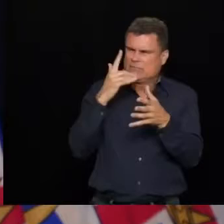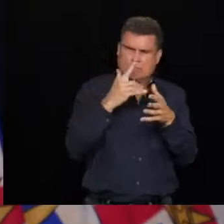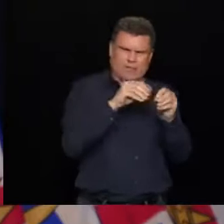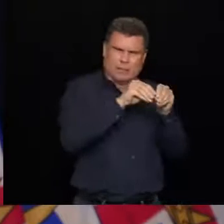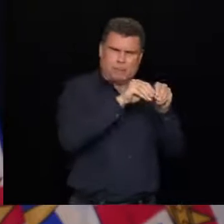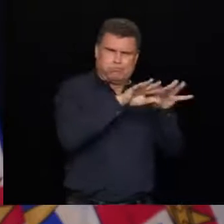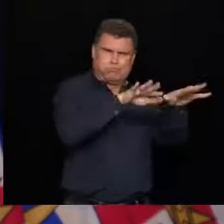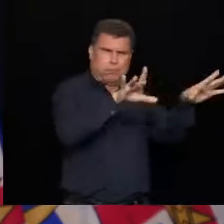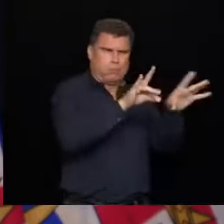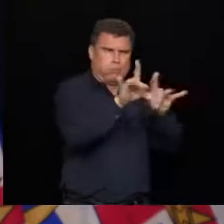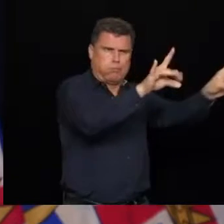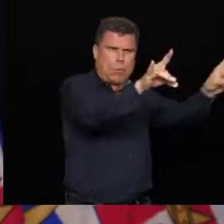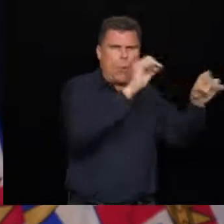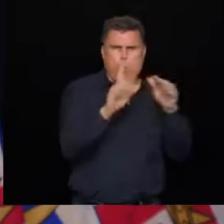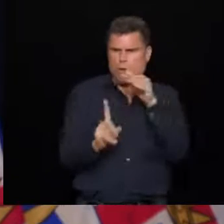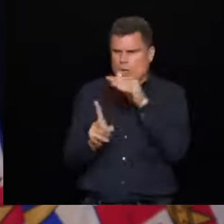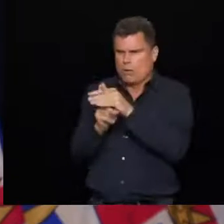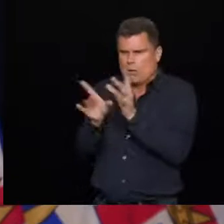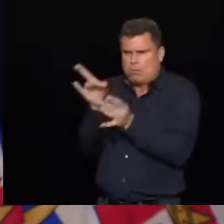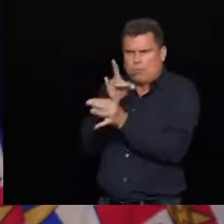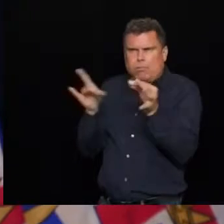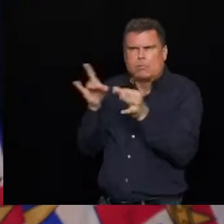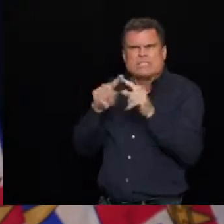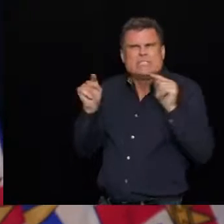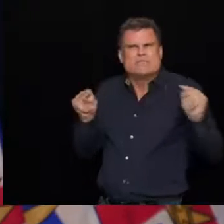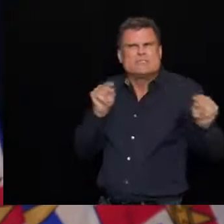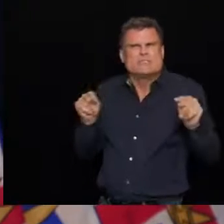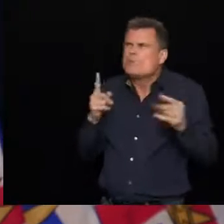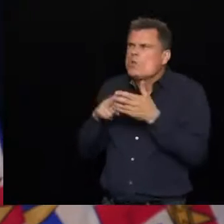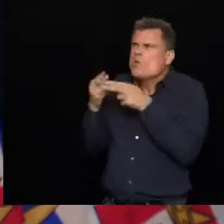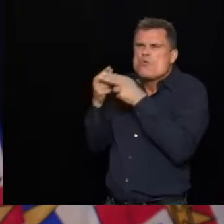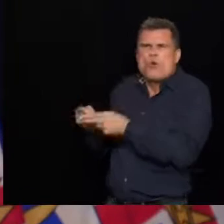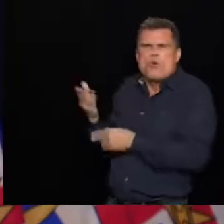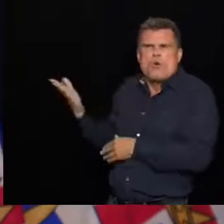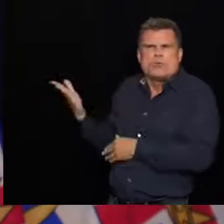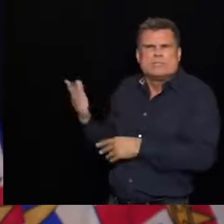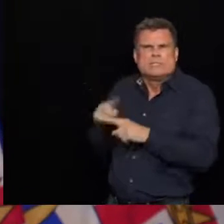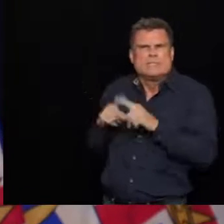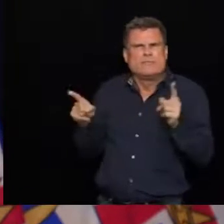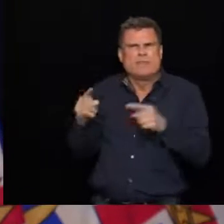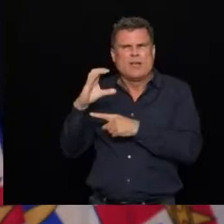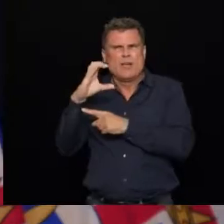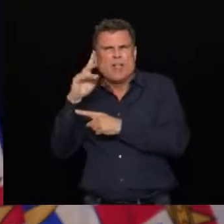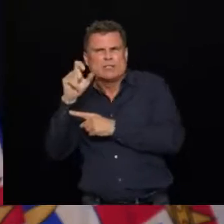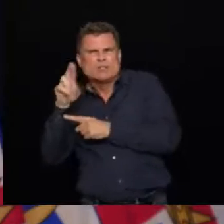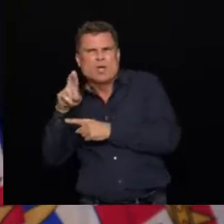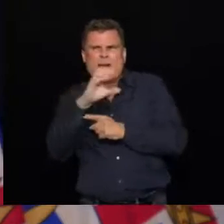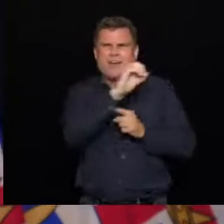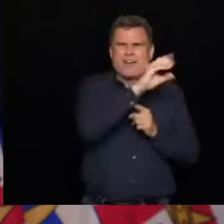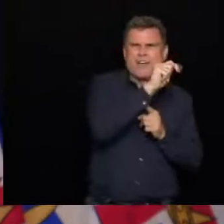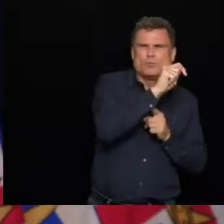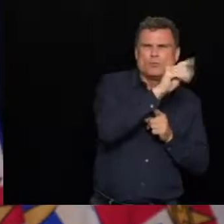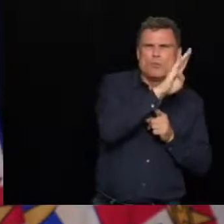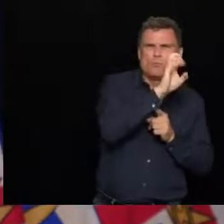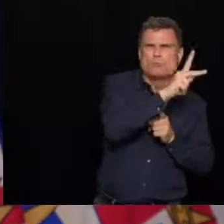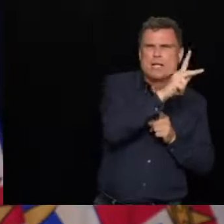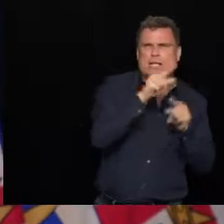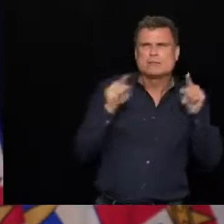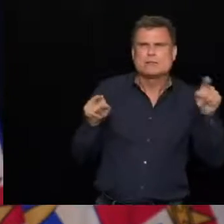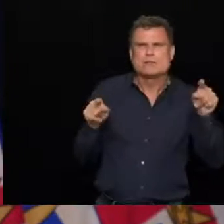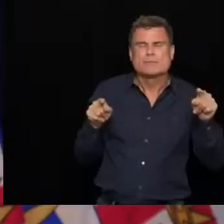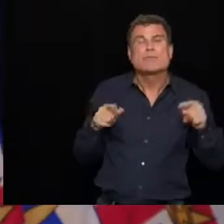because it's a healthcare setting where, people are either a long-term care resident or they're an inpatient? Yeah, and we